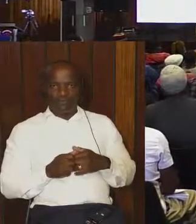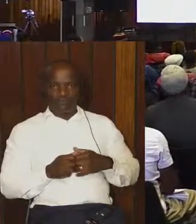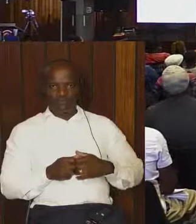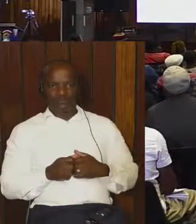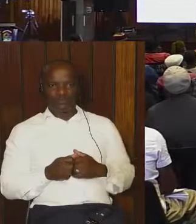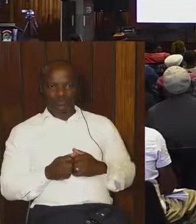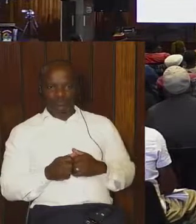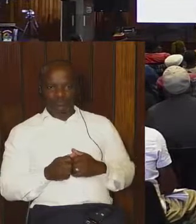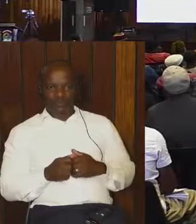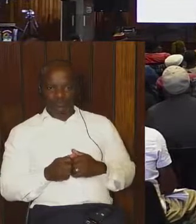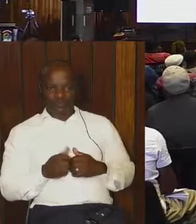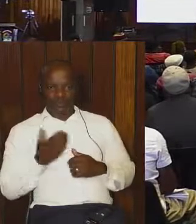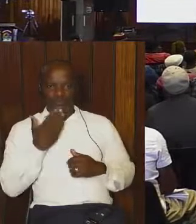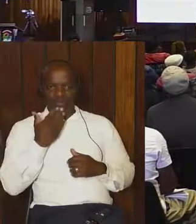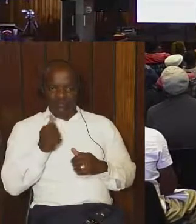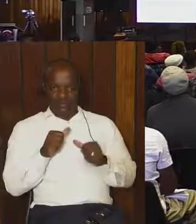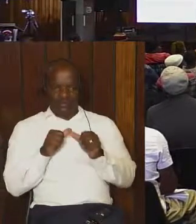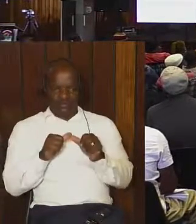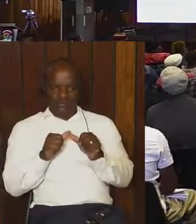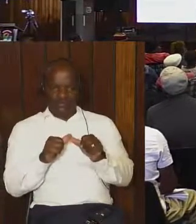Please proceed.